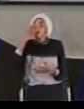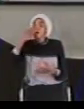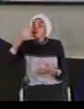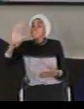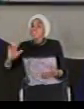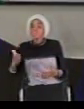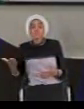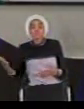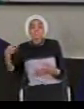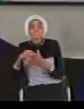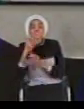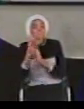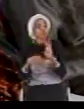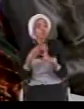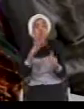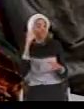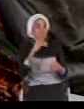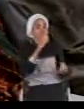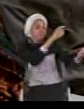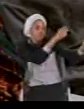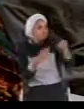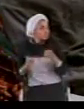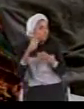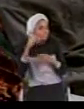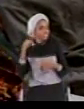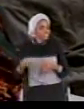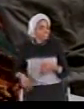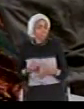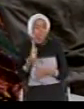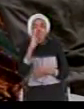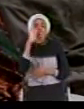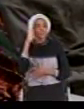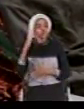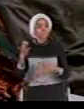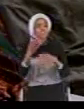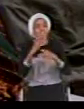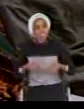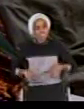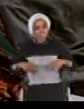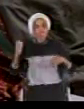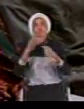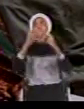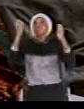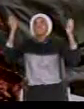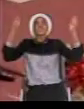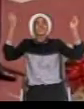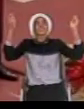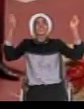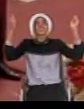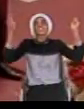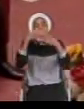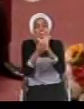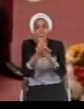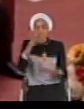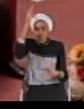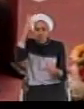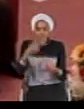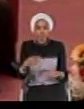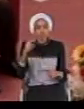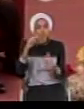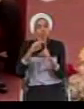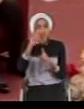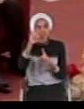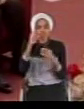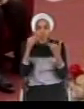world will not pull you down. You will live victoriously in Jesus' name. Point number